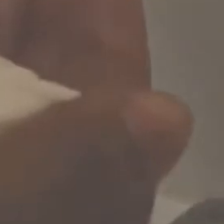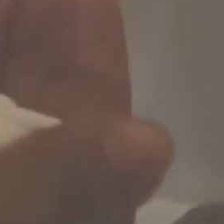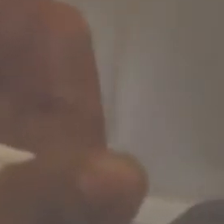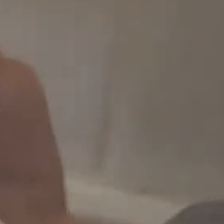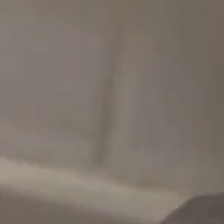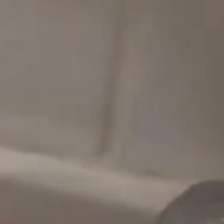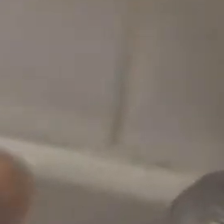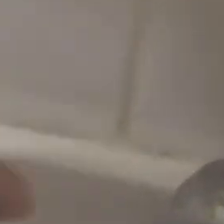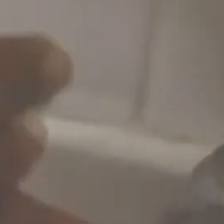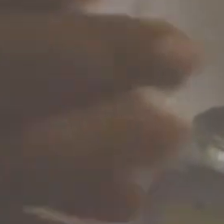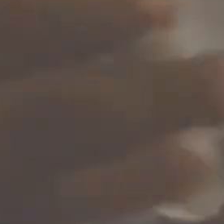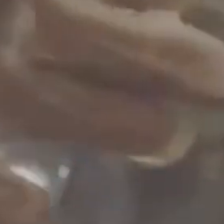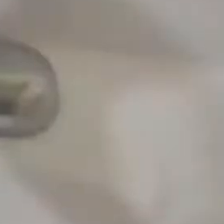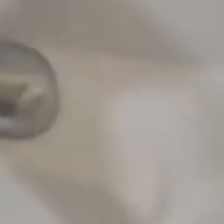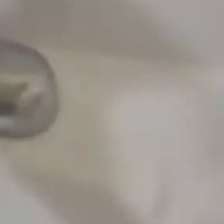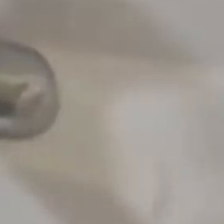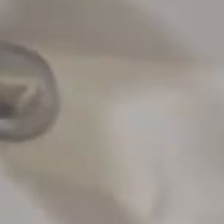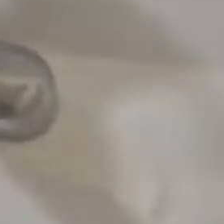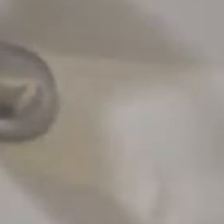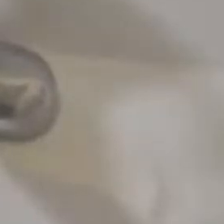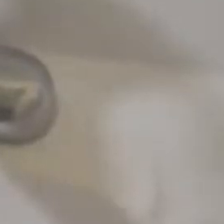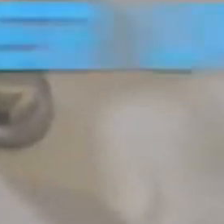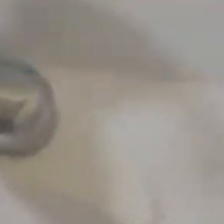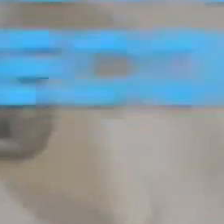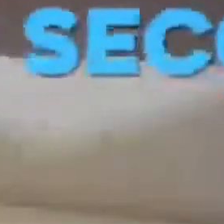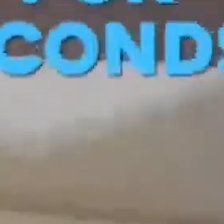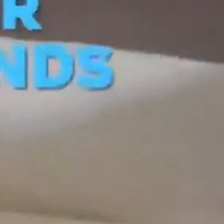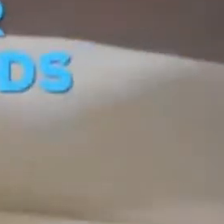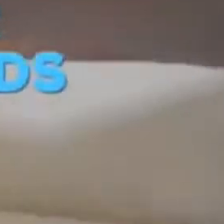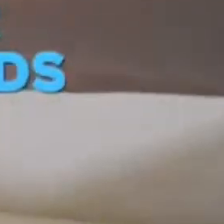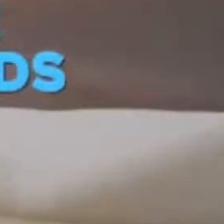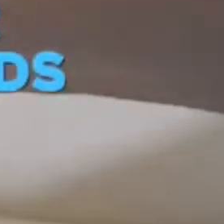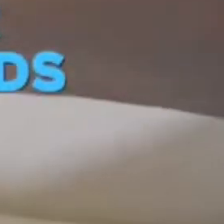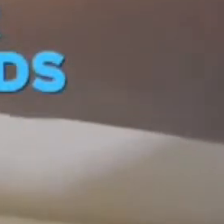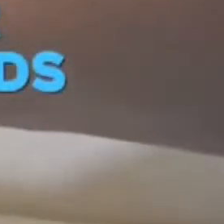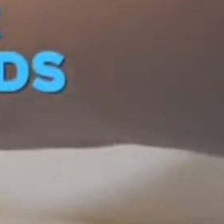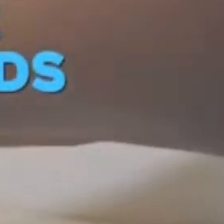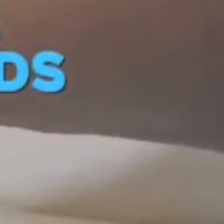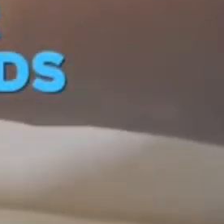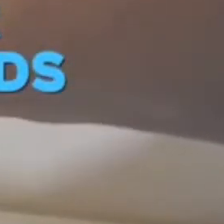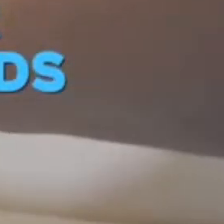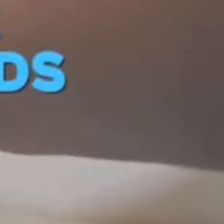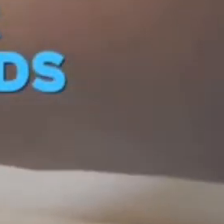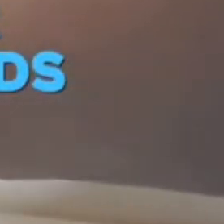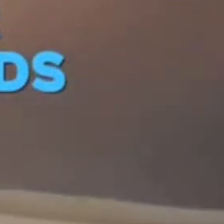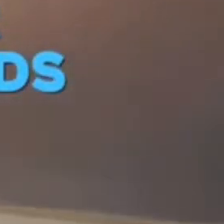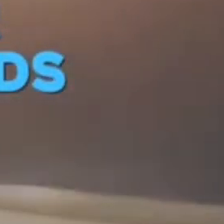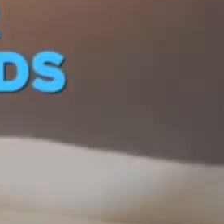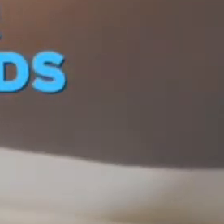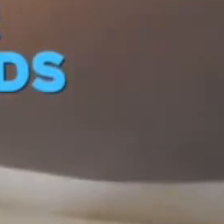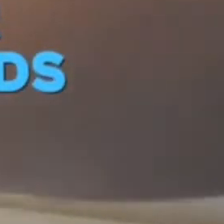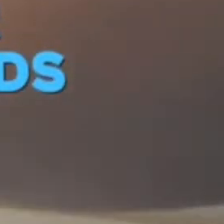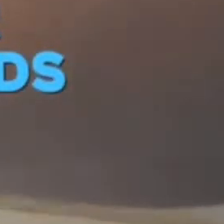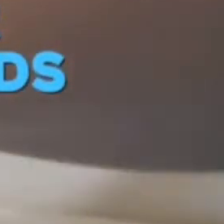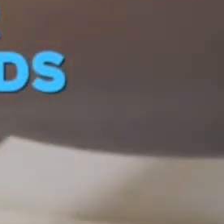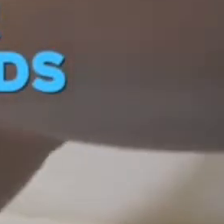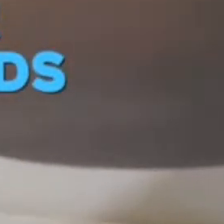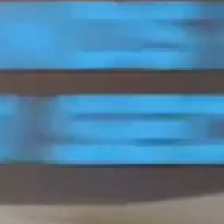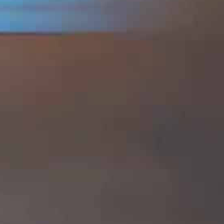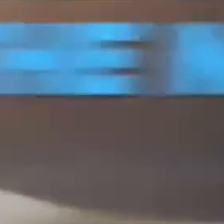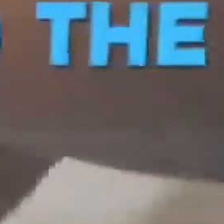Apply soap and lather up. Focus on washing your hands for at least